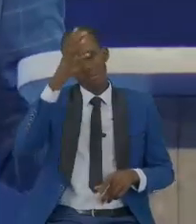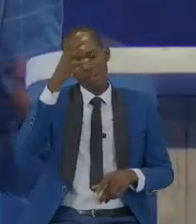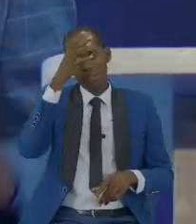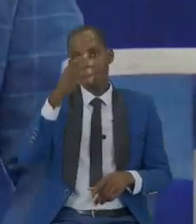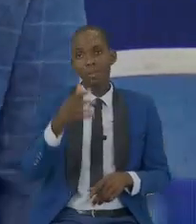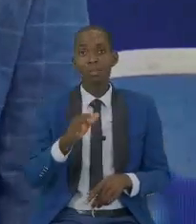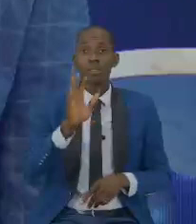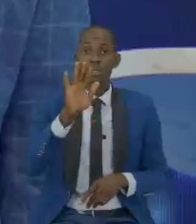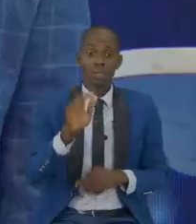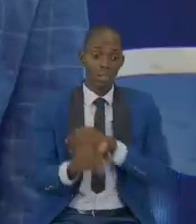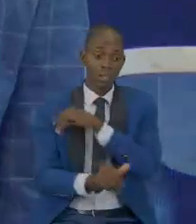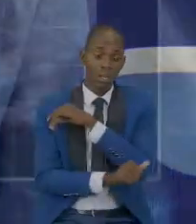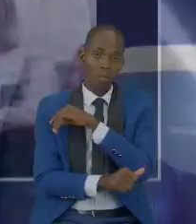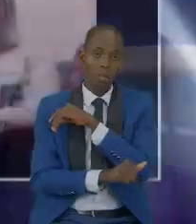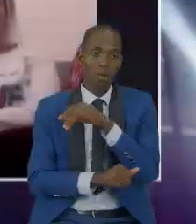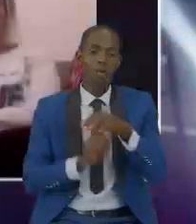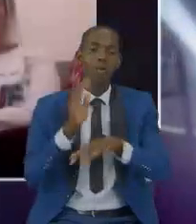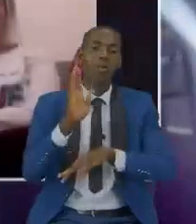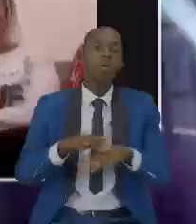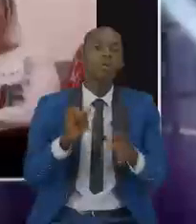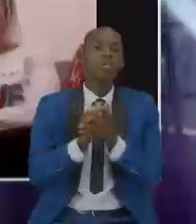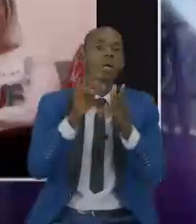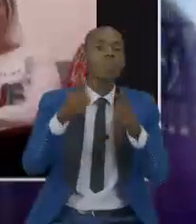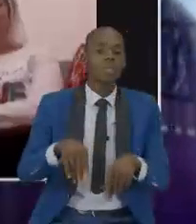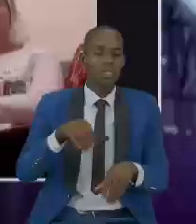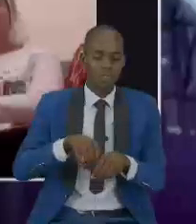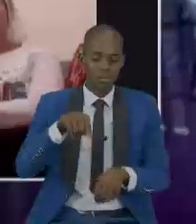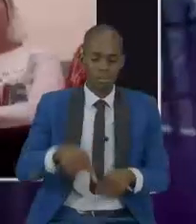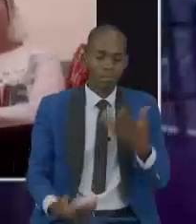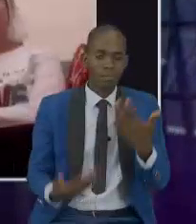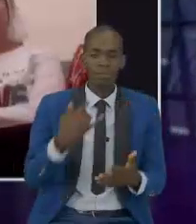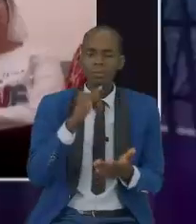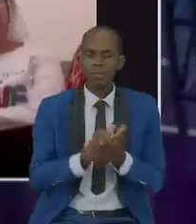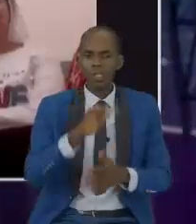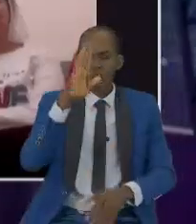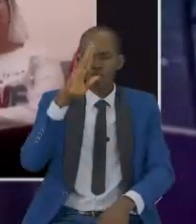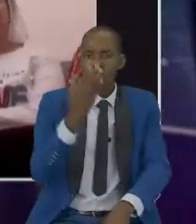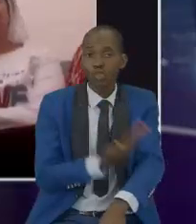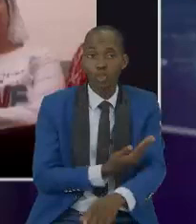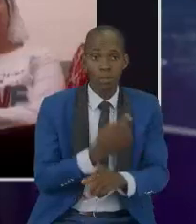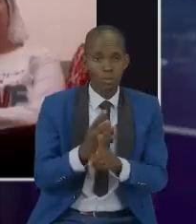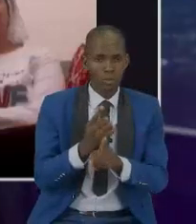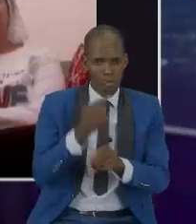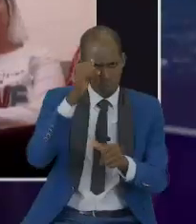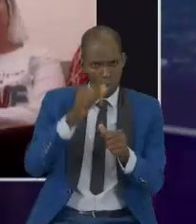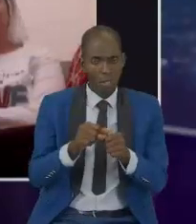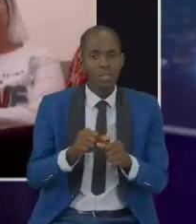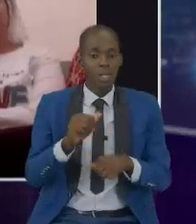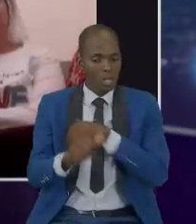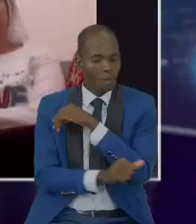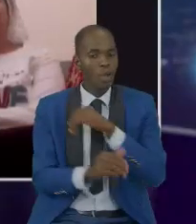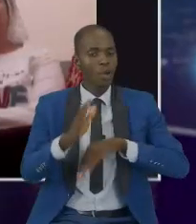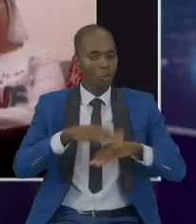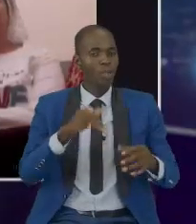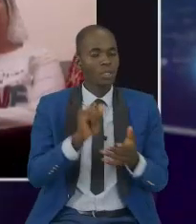Abraham called that fellow in hell. He said, son. He called him son. Physically, naturally, a